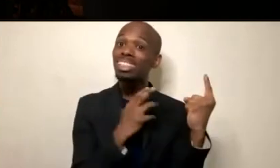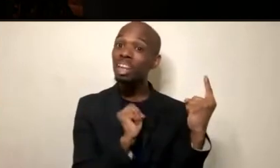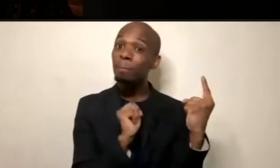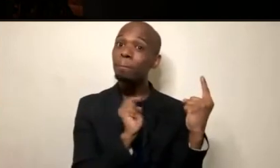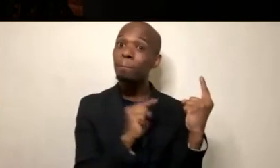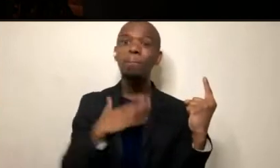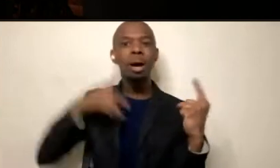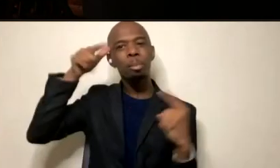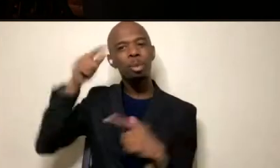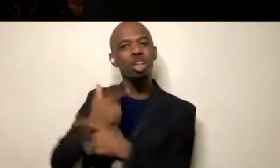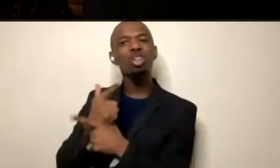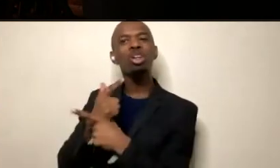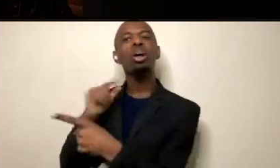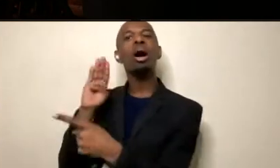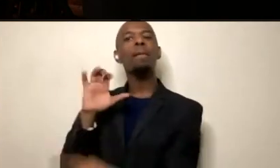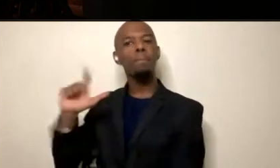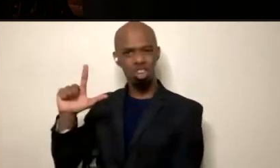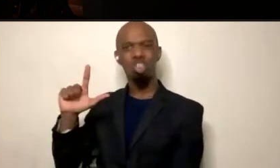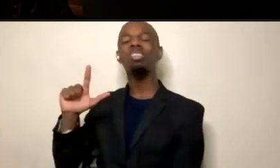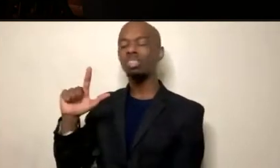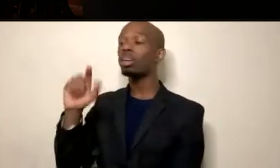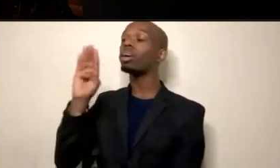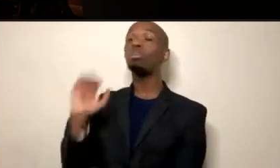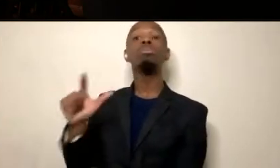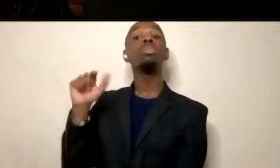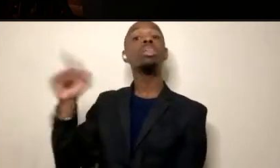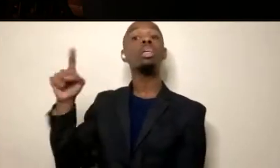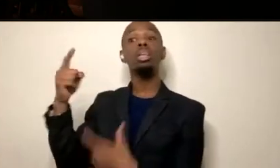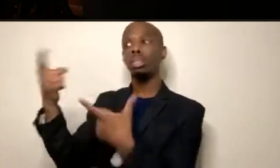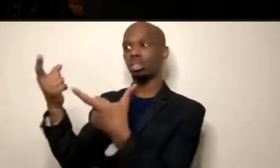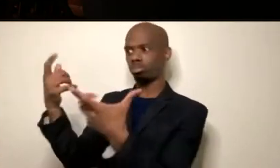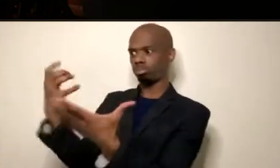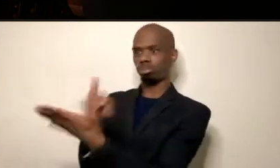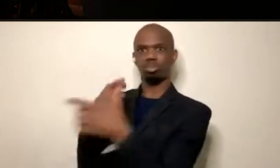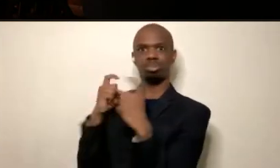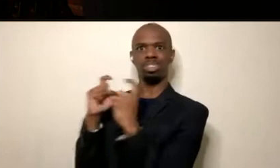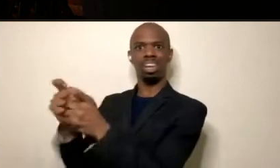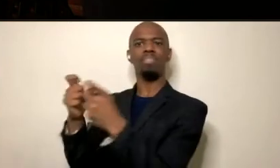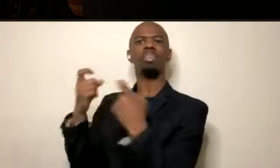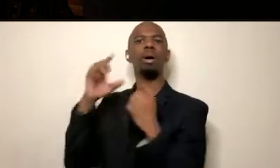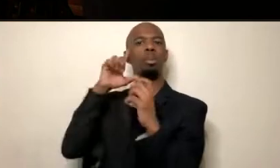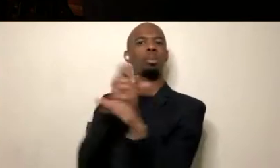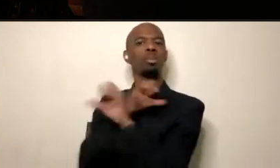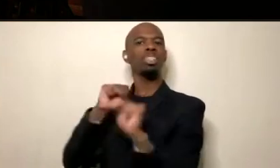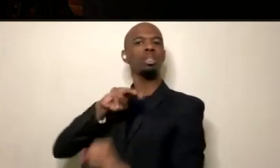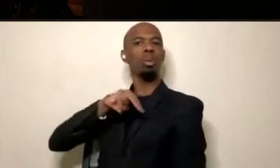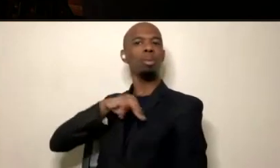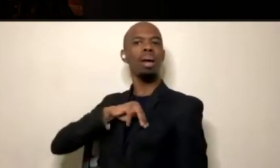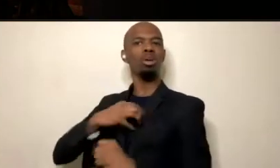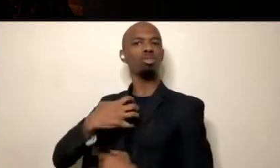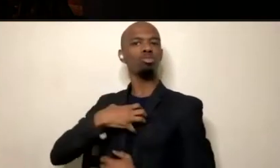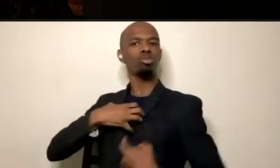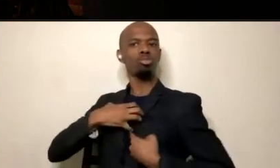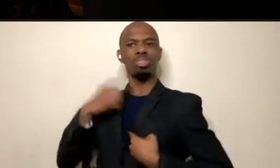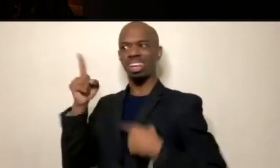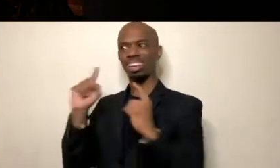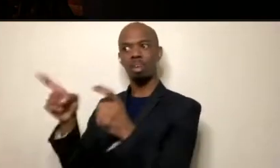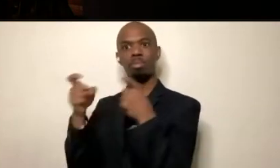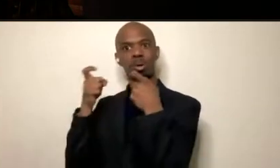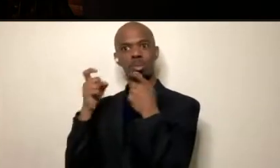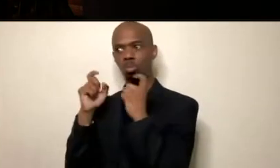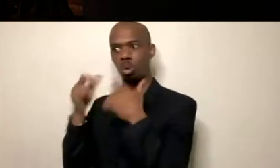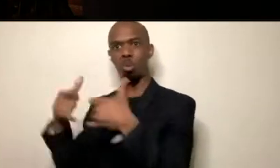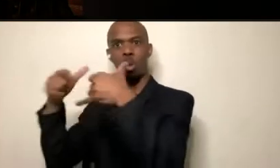the dancer, Bill got a Presidential Medal Award and this kind of thing. So I was there in their company, and for one thing, he is